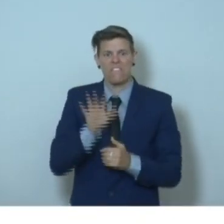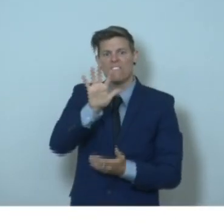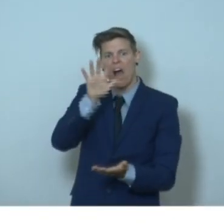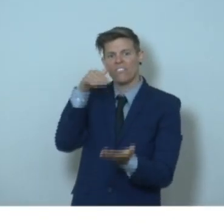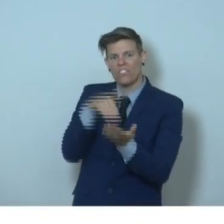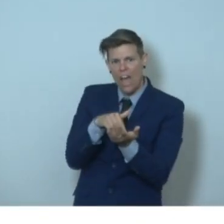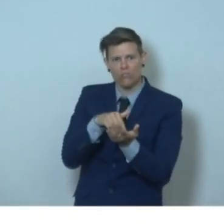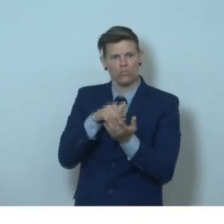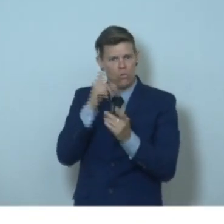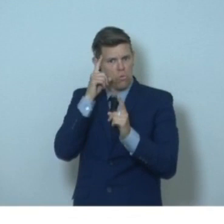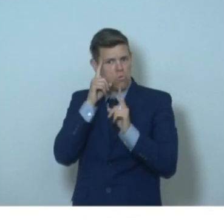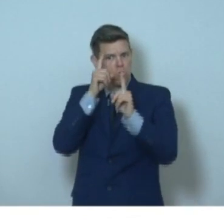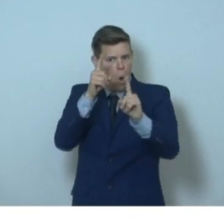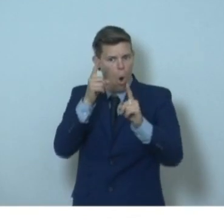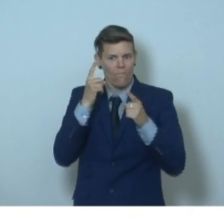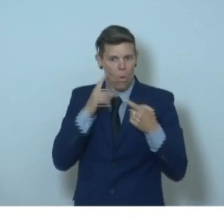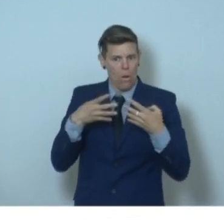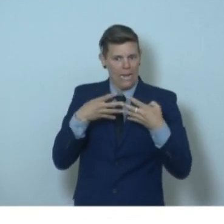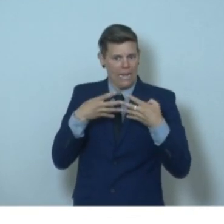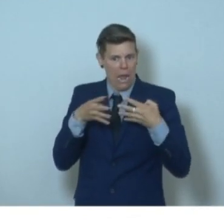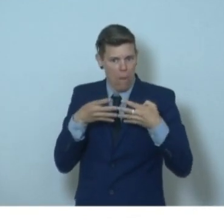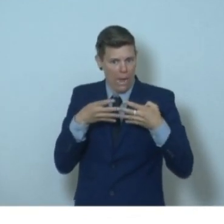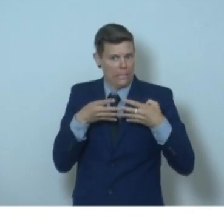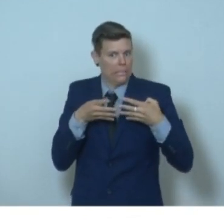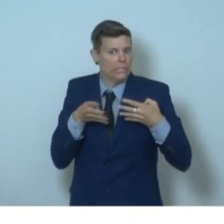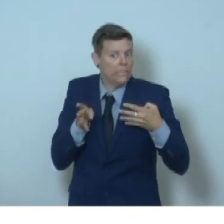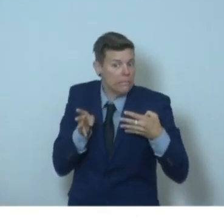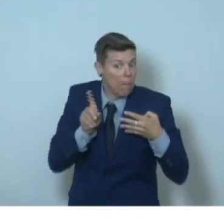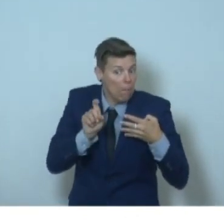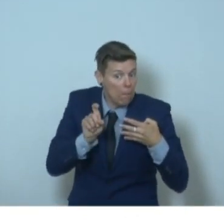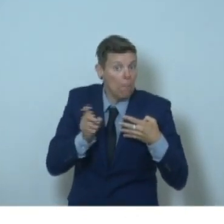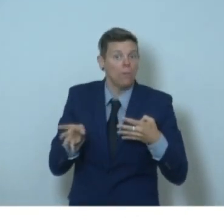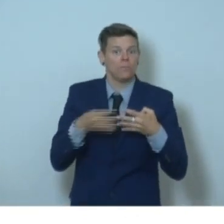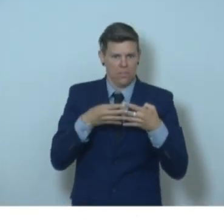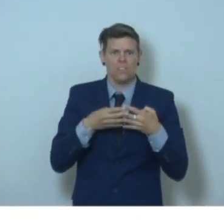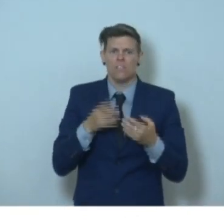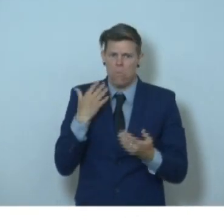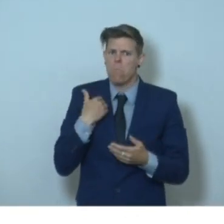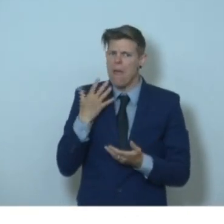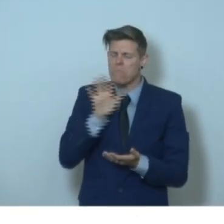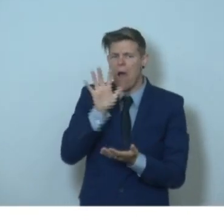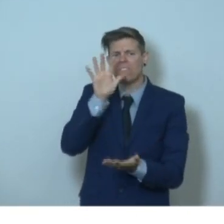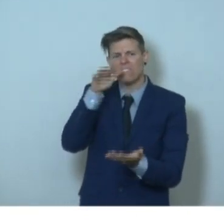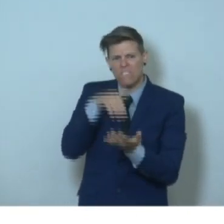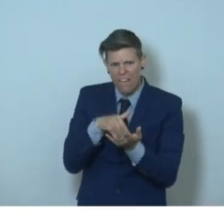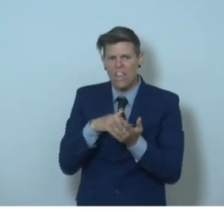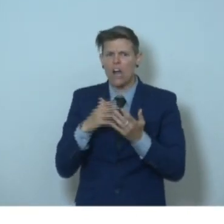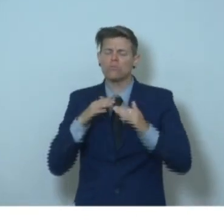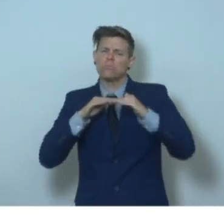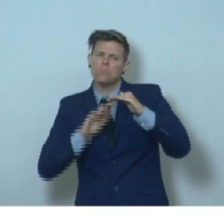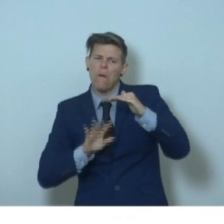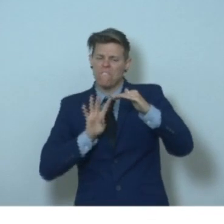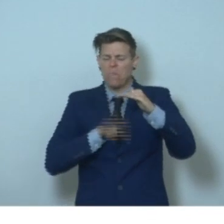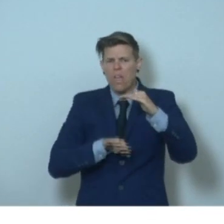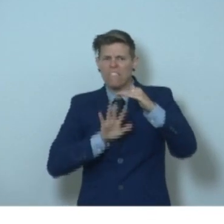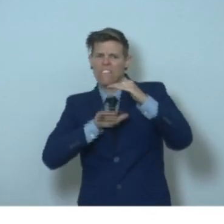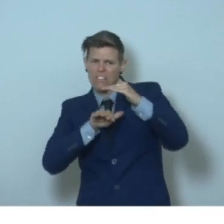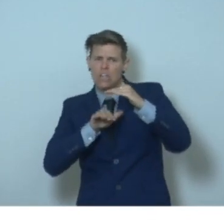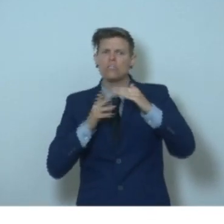gating criteria. We easily hit 5,000. There are occasionally days when we're down in 4 over a holiday or if there's a